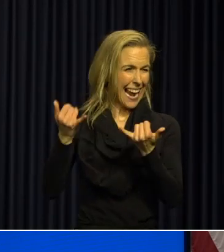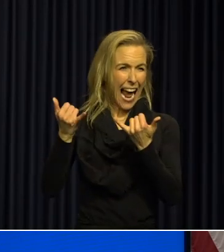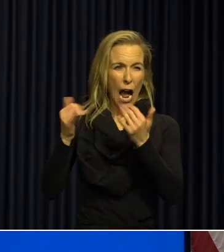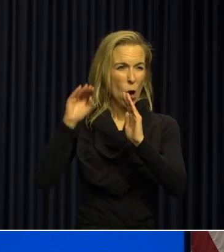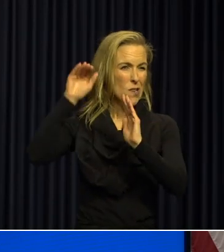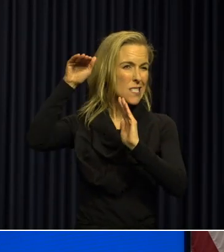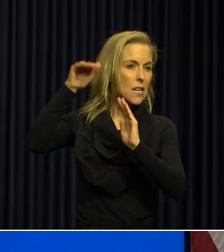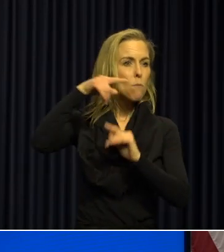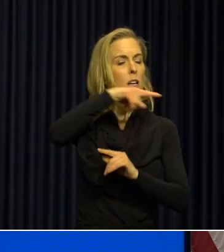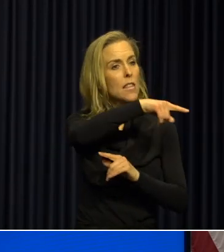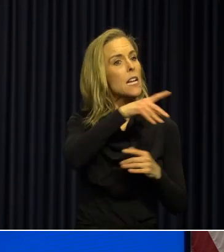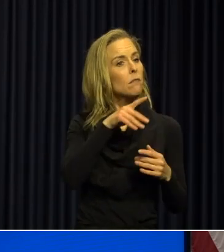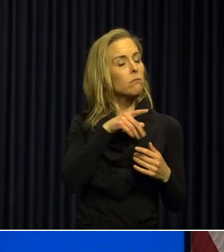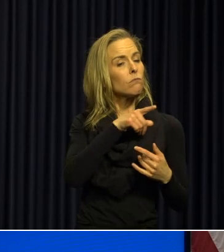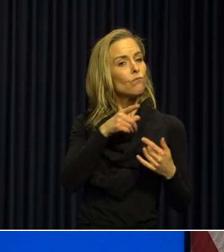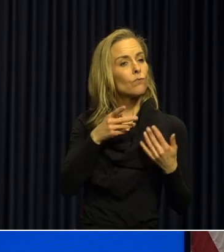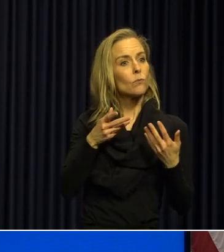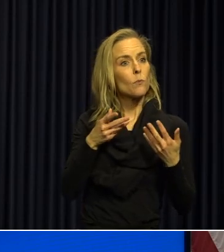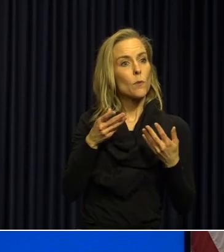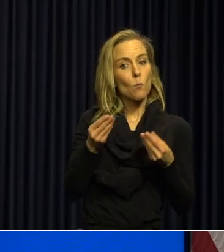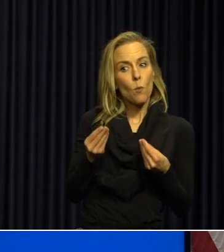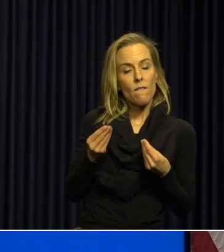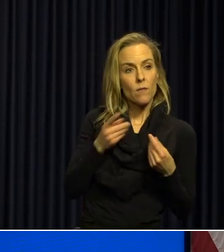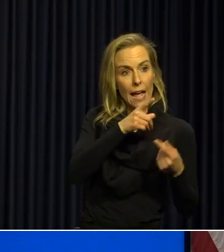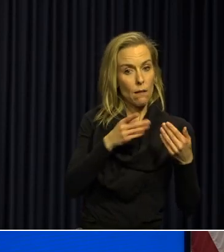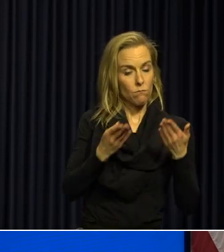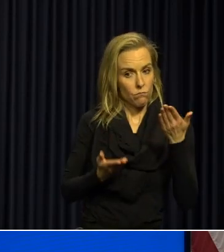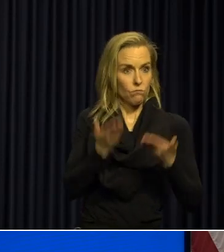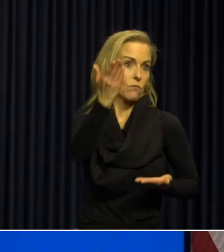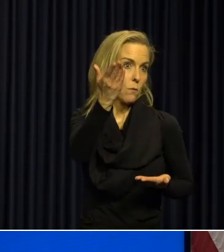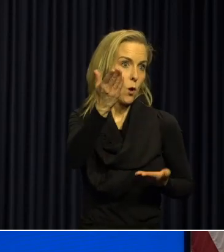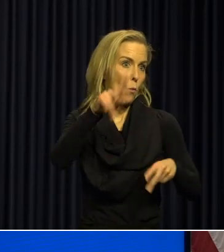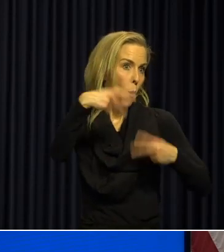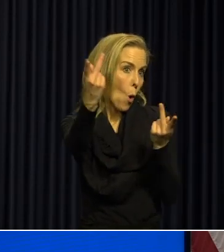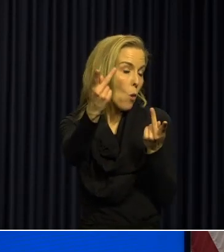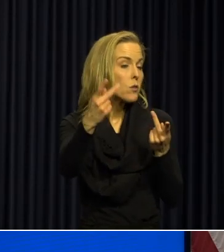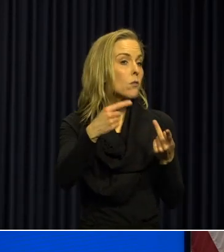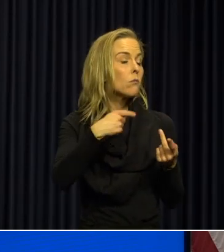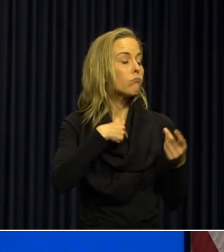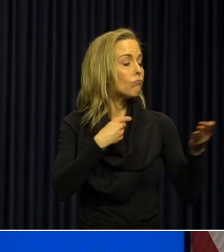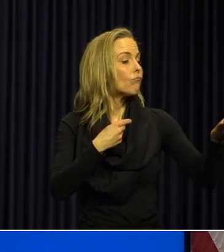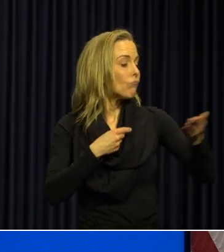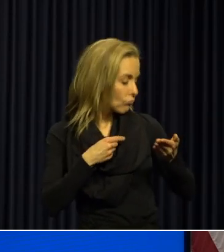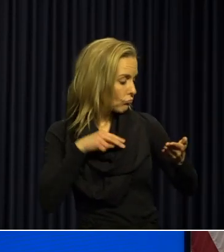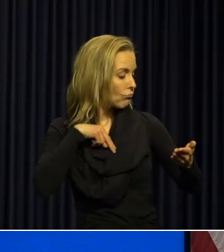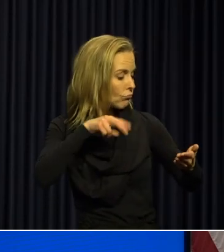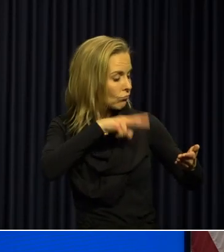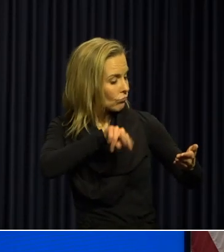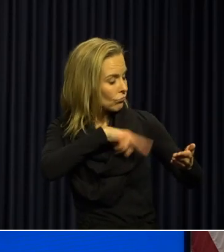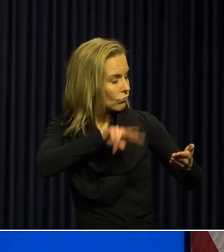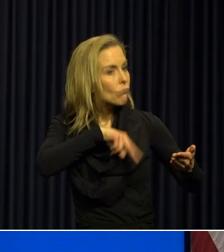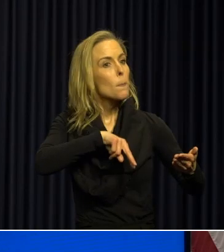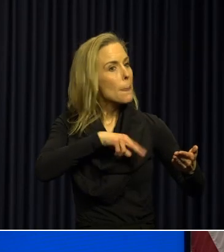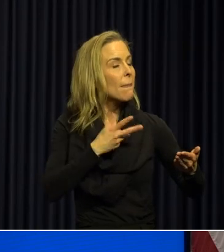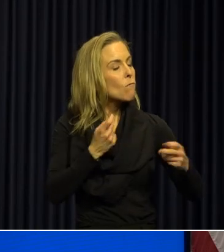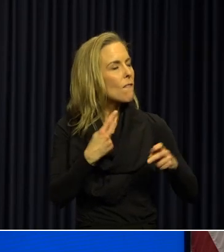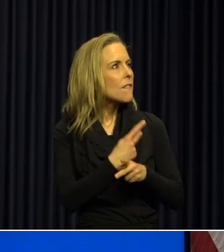they have offered some really detailed proposals, and we're trying to figure out the